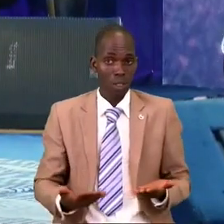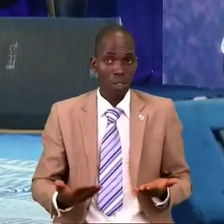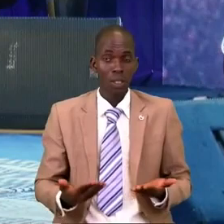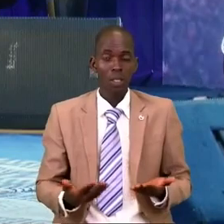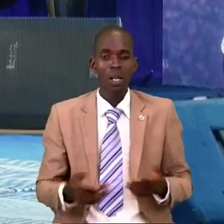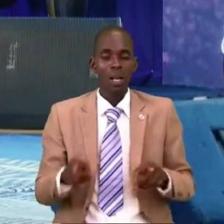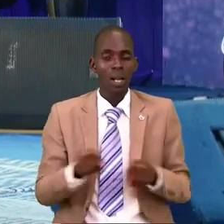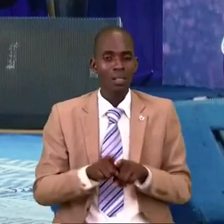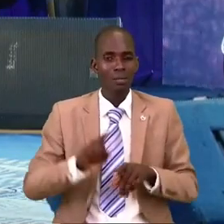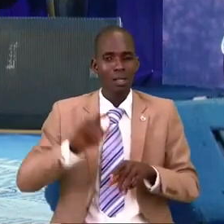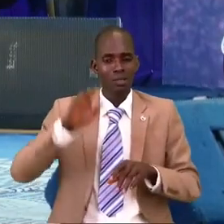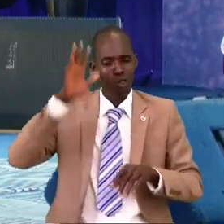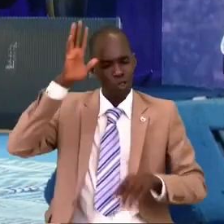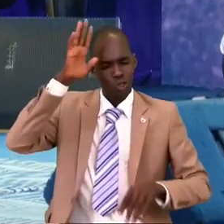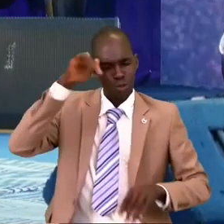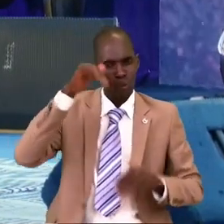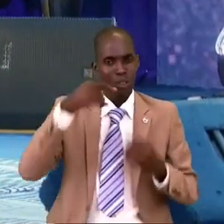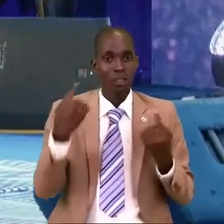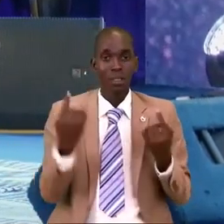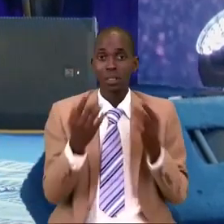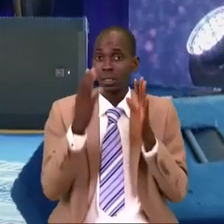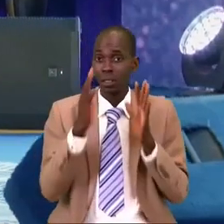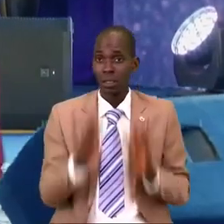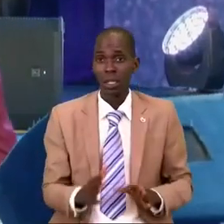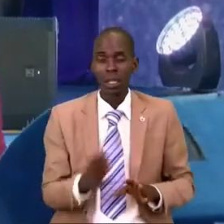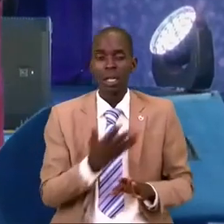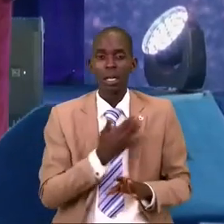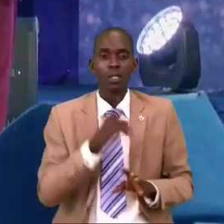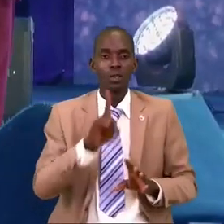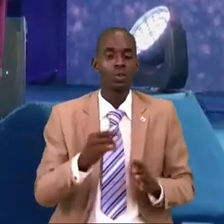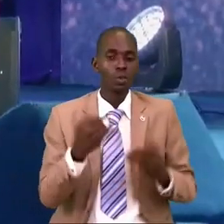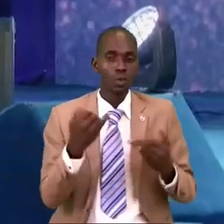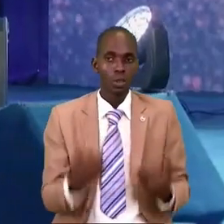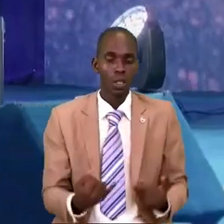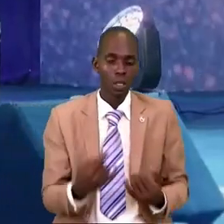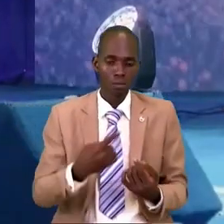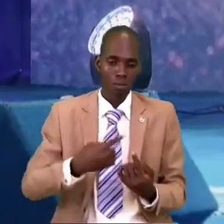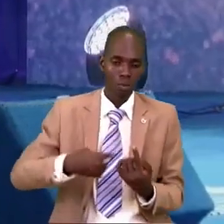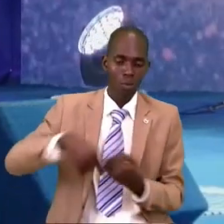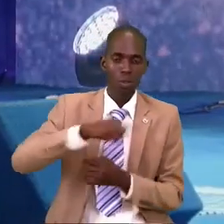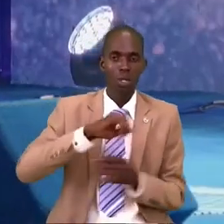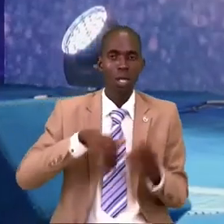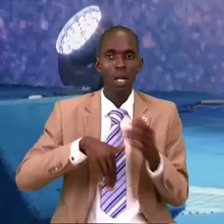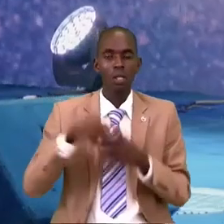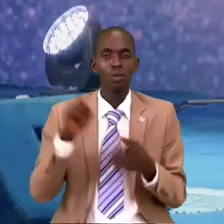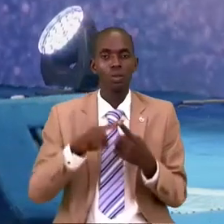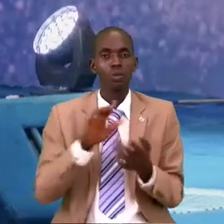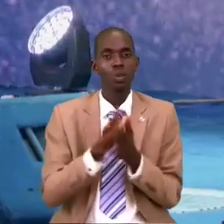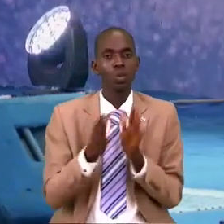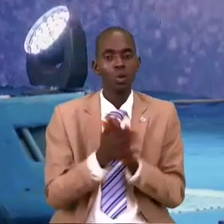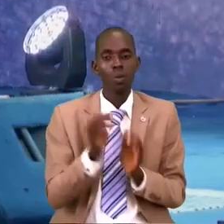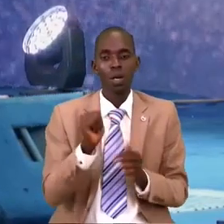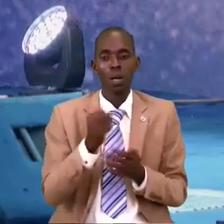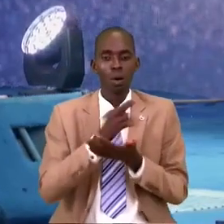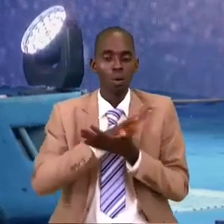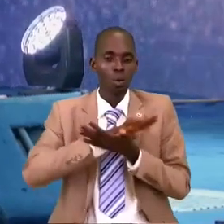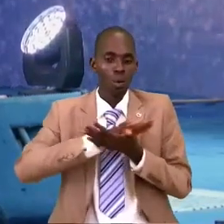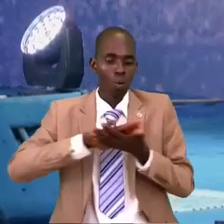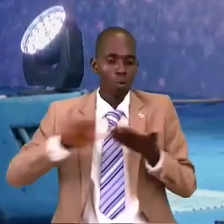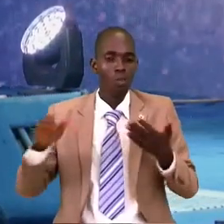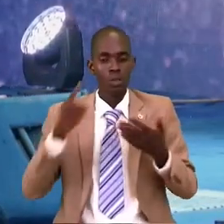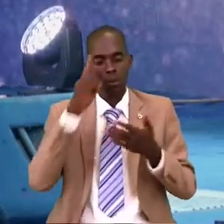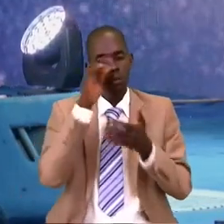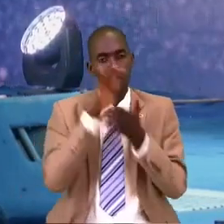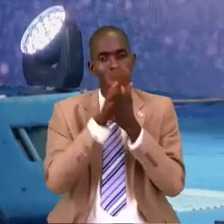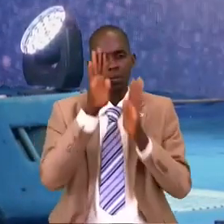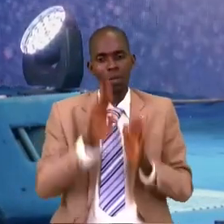A change happens when we come to the Lord and we meet the Lord, and then we're able to